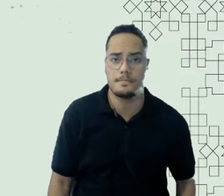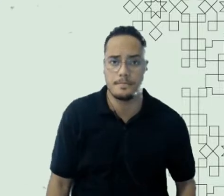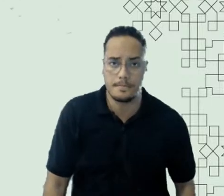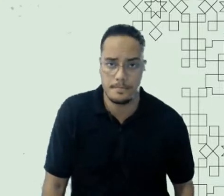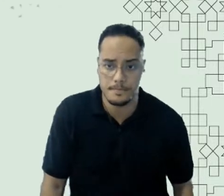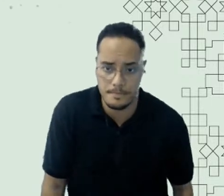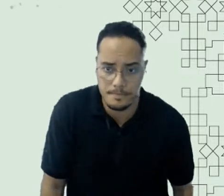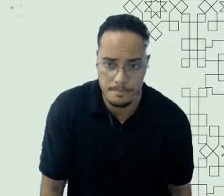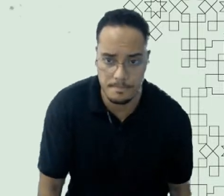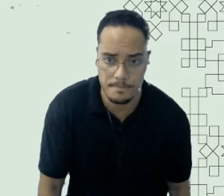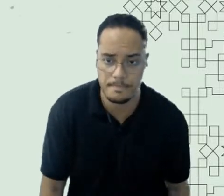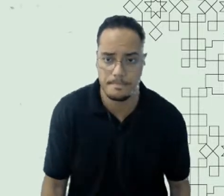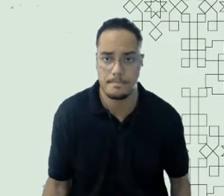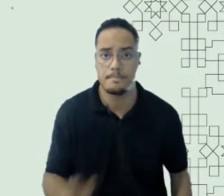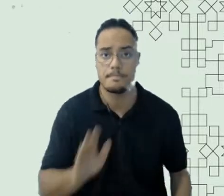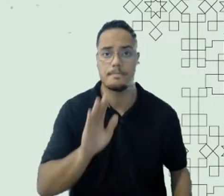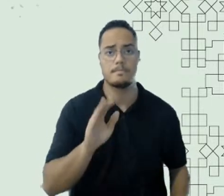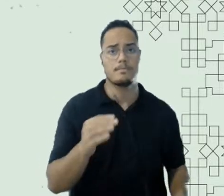perfect, I think.